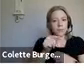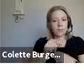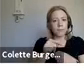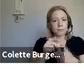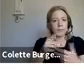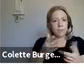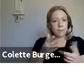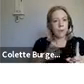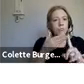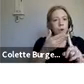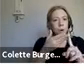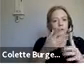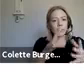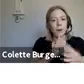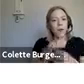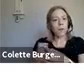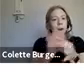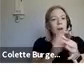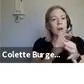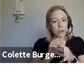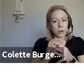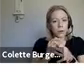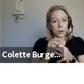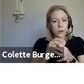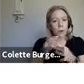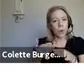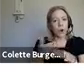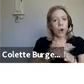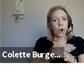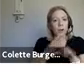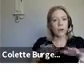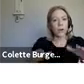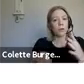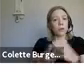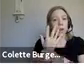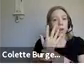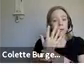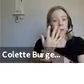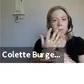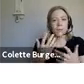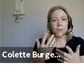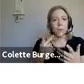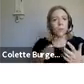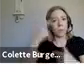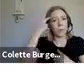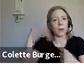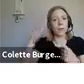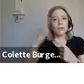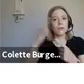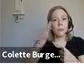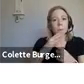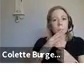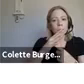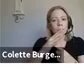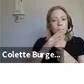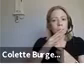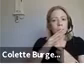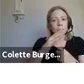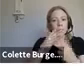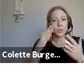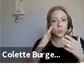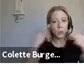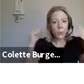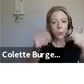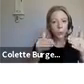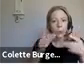and collaboration that early childhood development services require, we thought it's really important that we look at certain